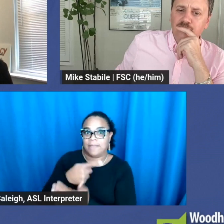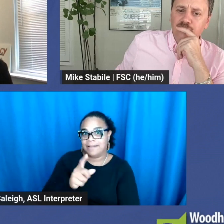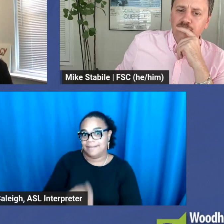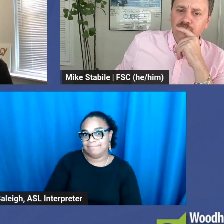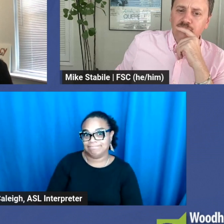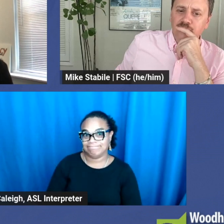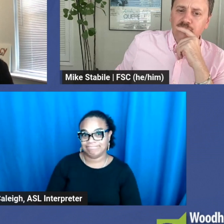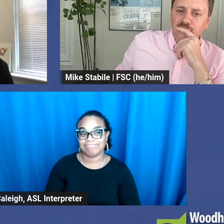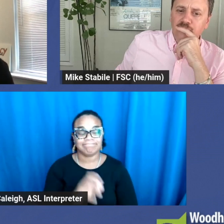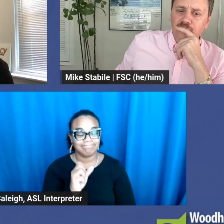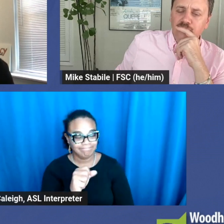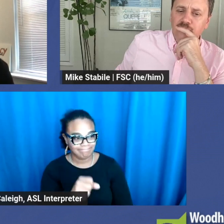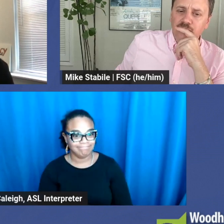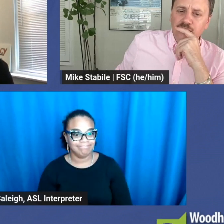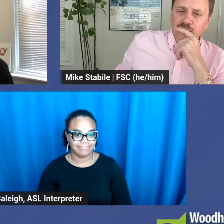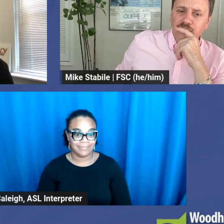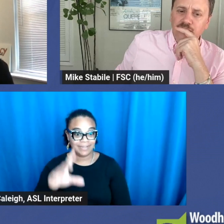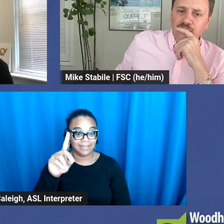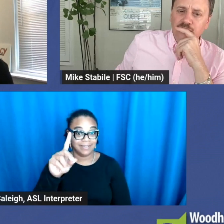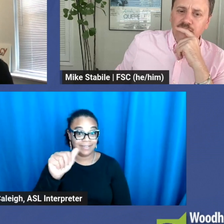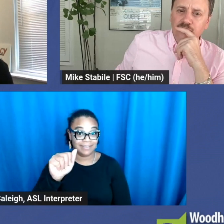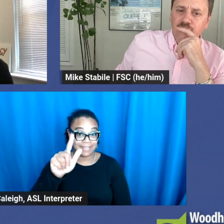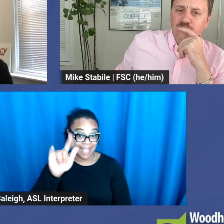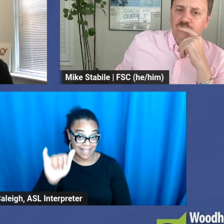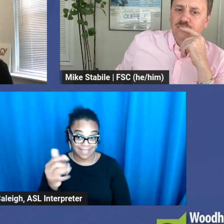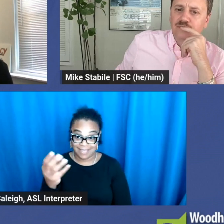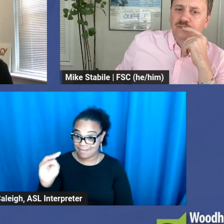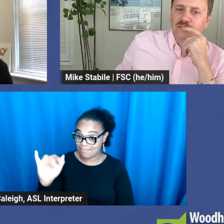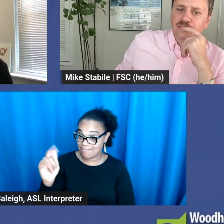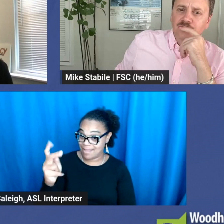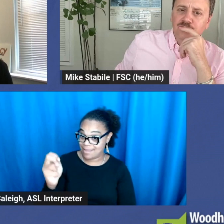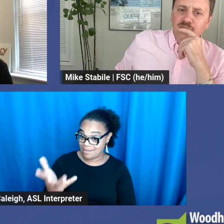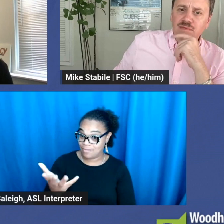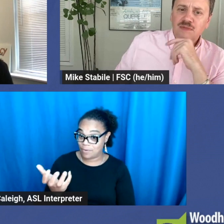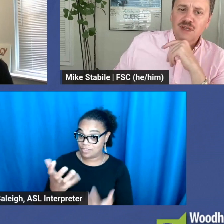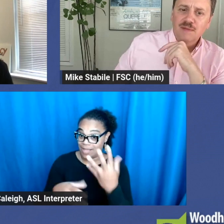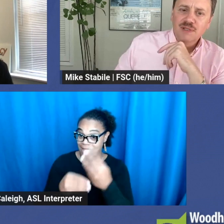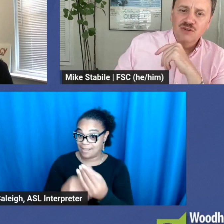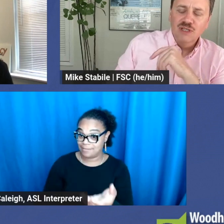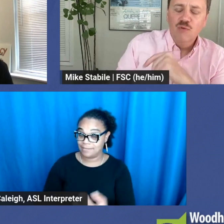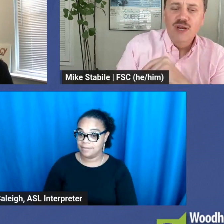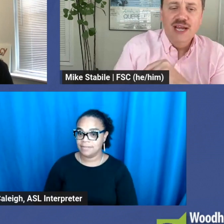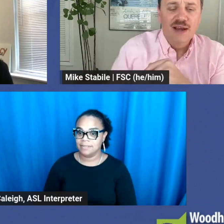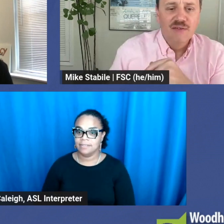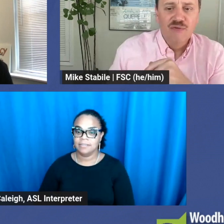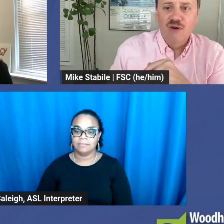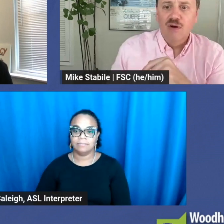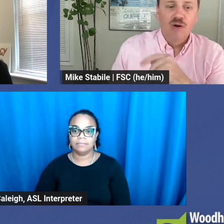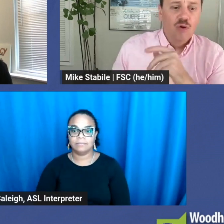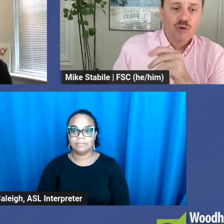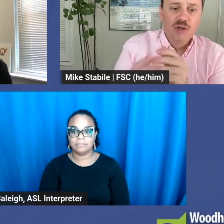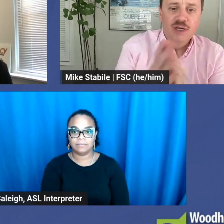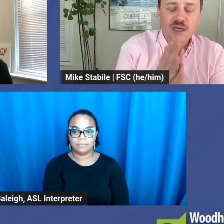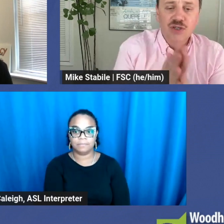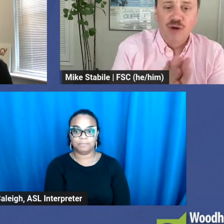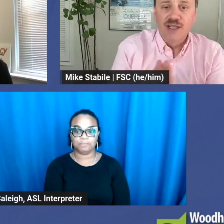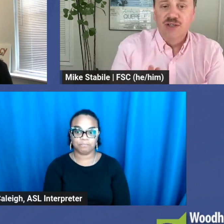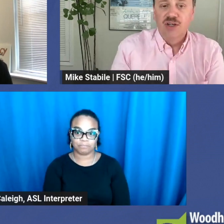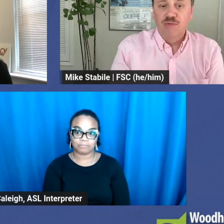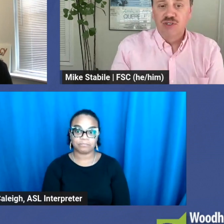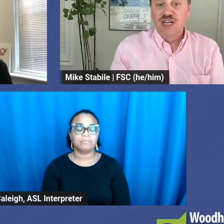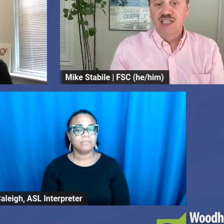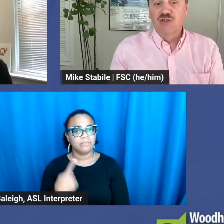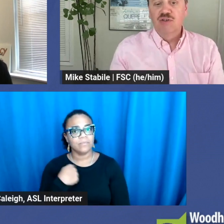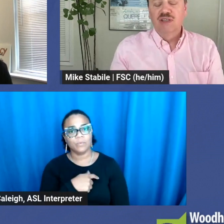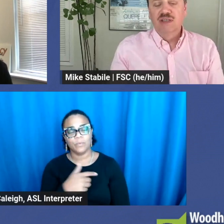Yeah, absolutely. Daly or Mike, anything to add? I mean, certainly we have our own, right,